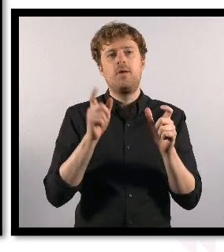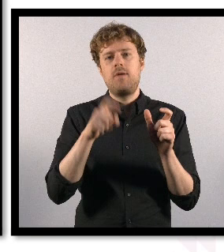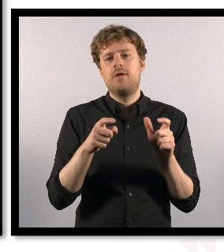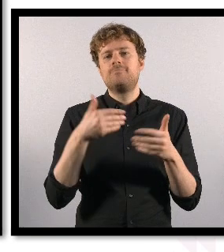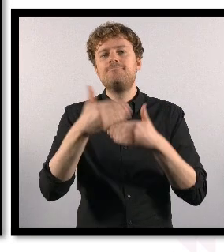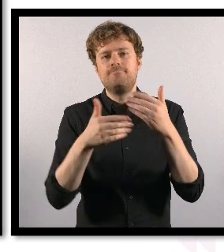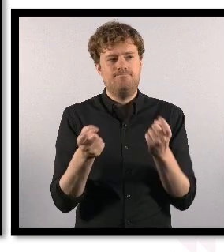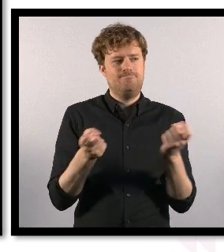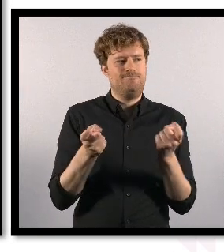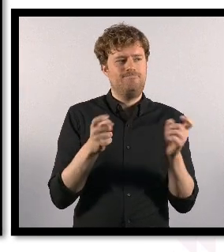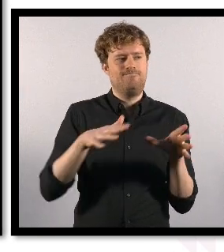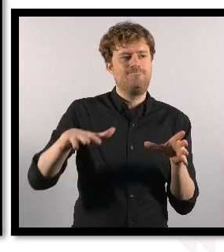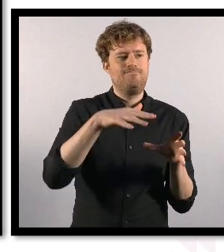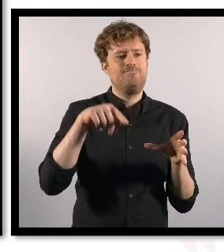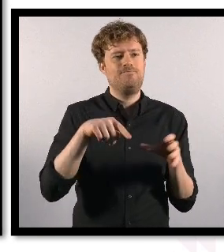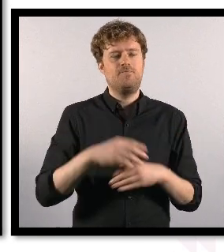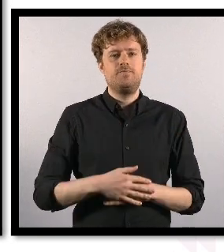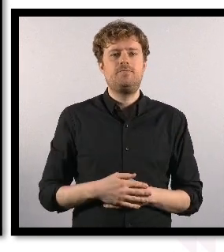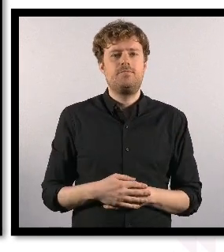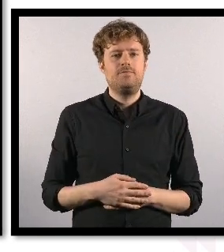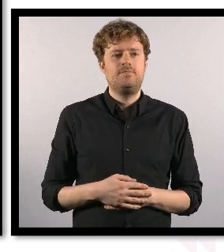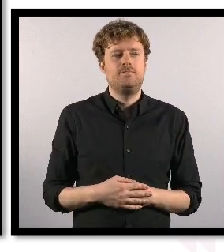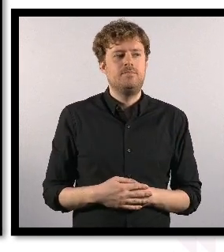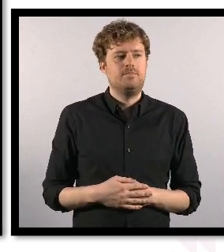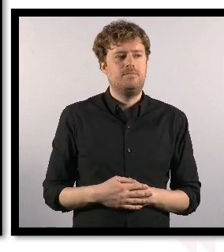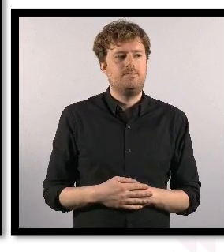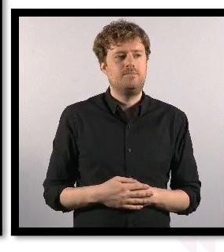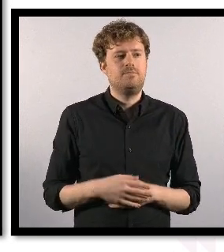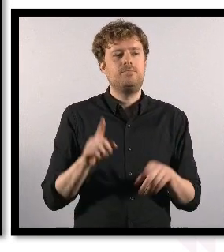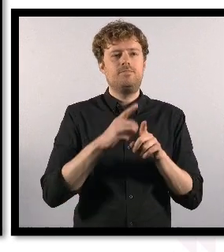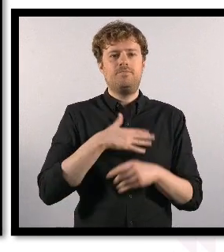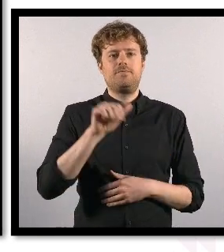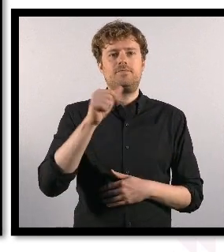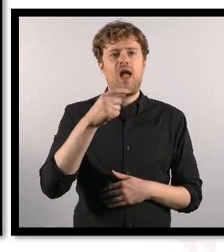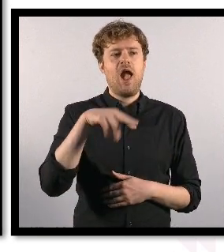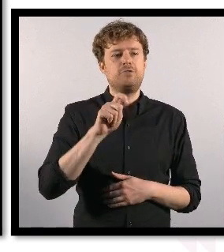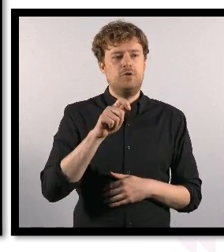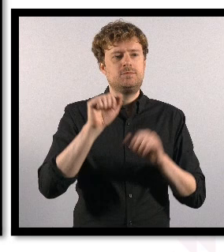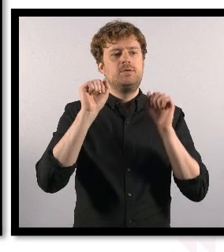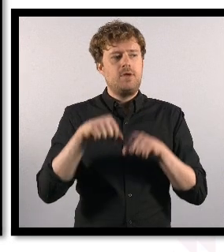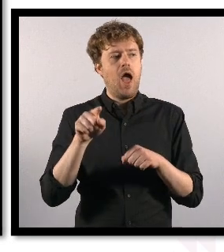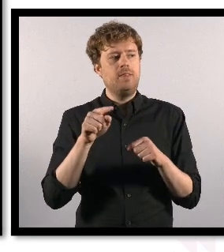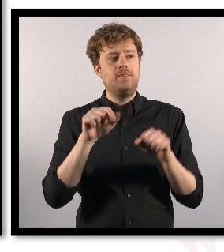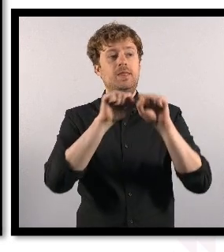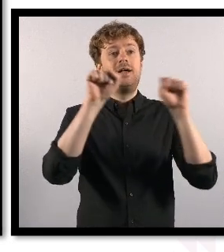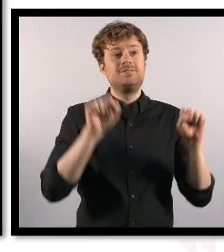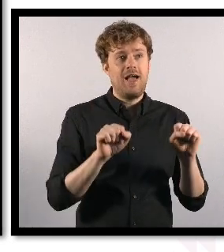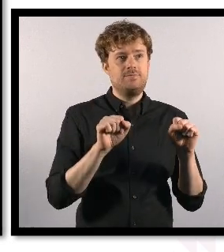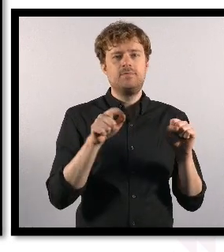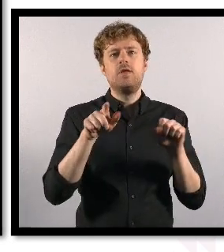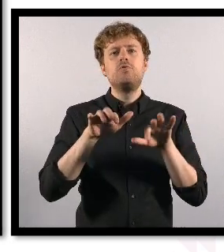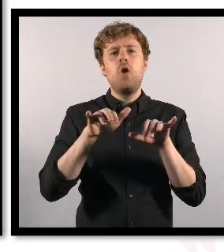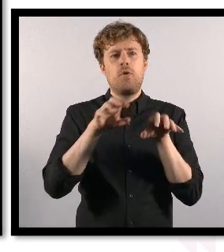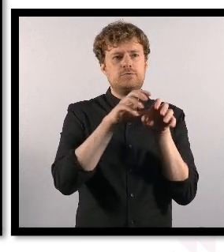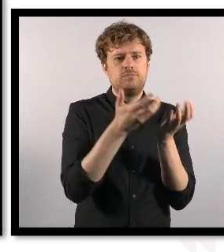is distributed computing. So if you squint, this should look really quite familiar. This should look